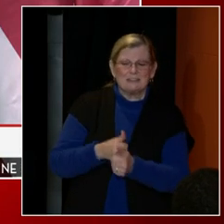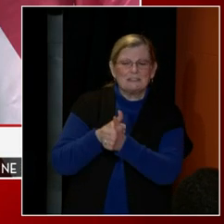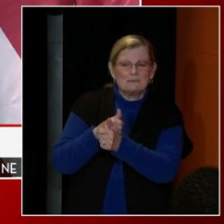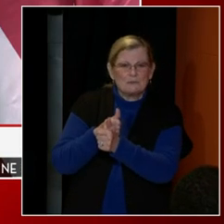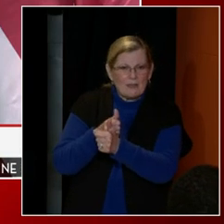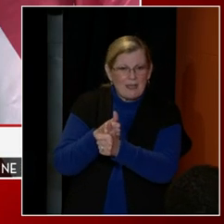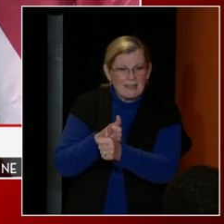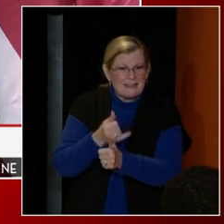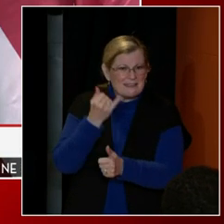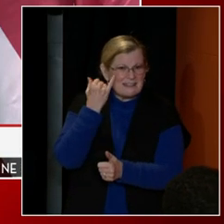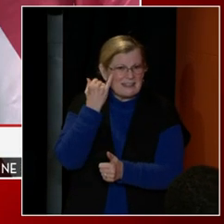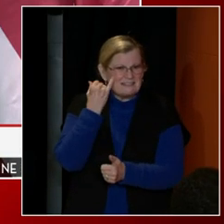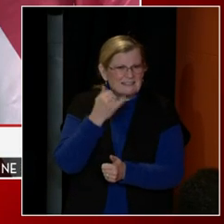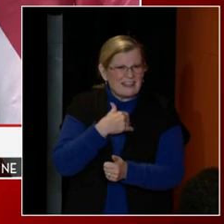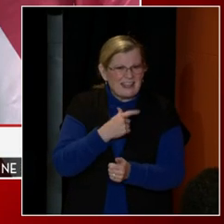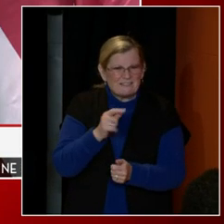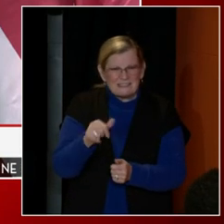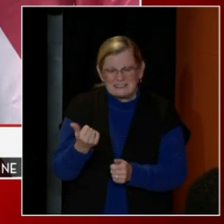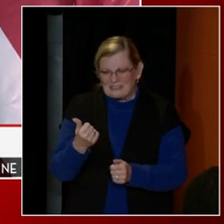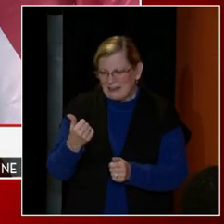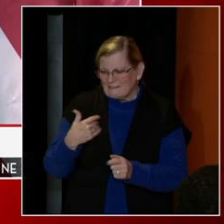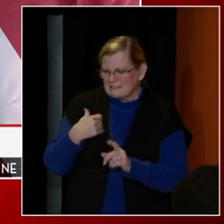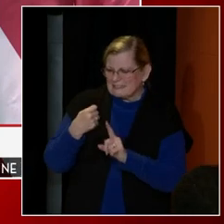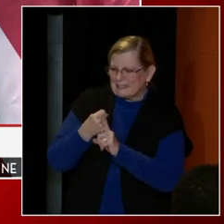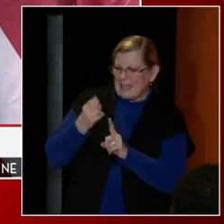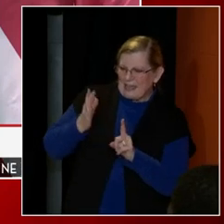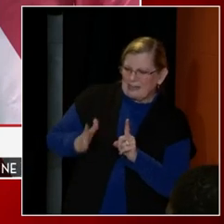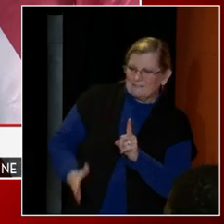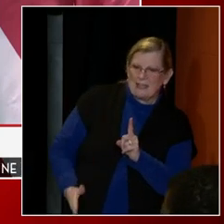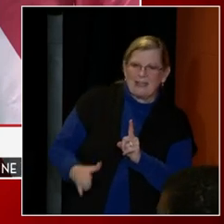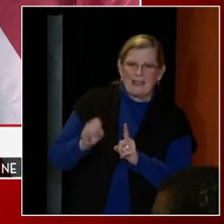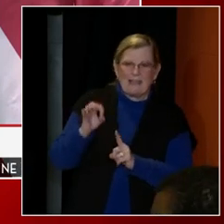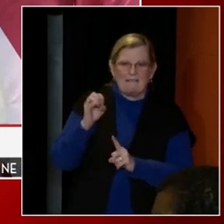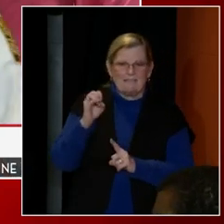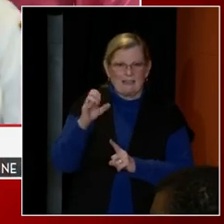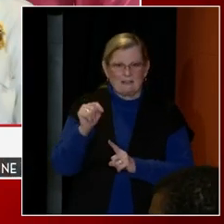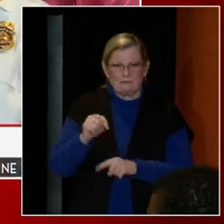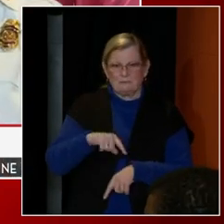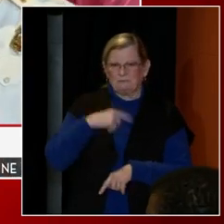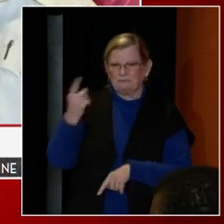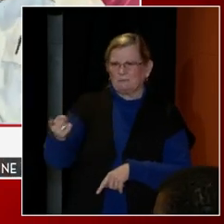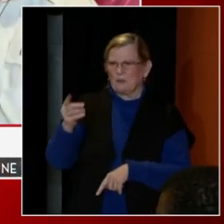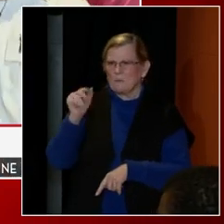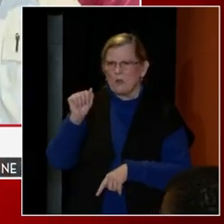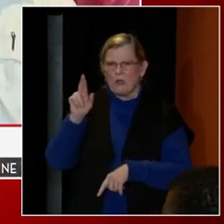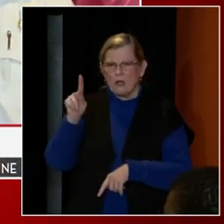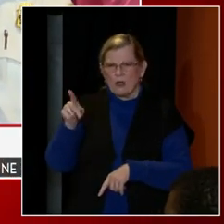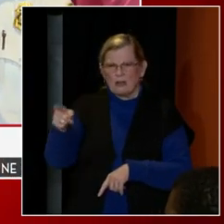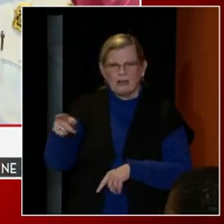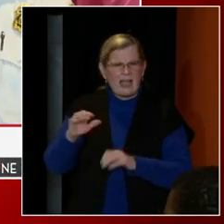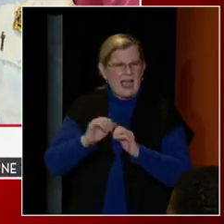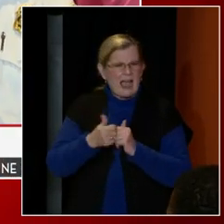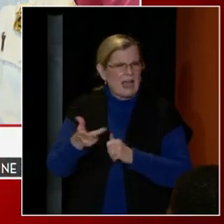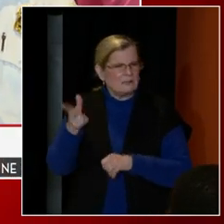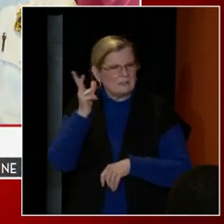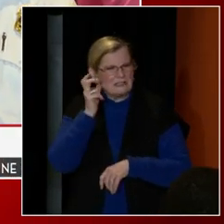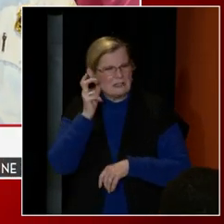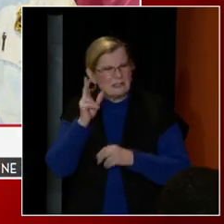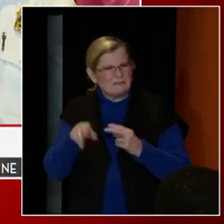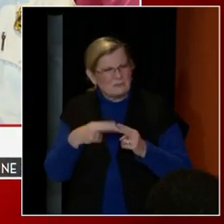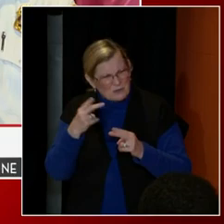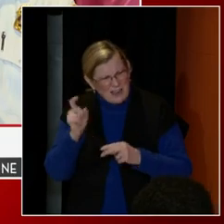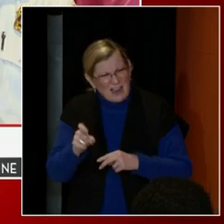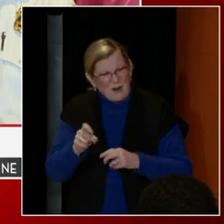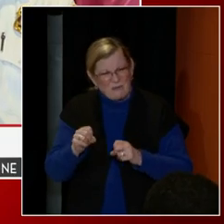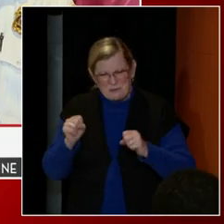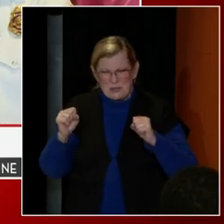everybody will know about it and know that it's safe. Thank you. Can I just follow up real quick? We hear so much about how cold it has to be kept. Does